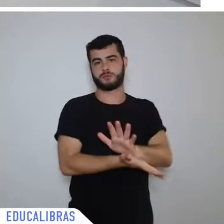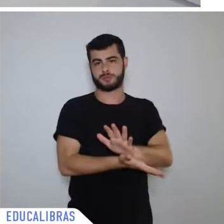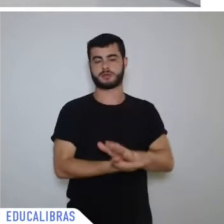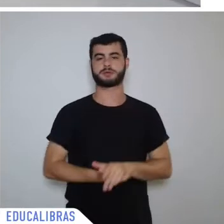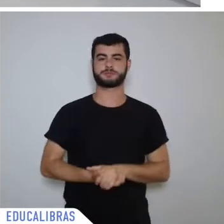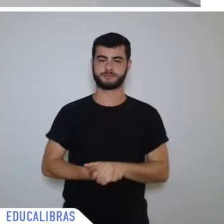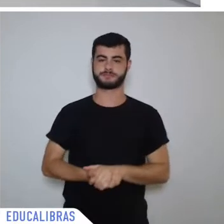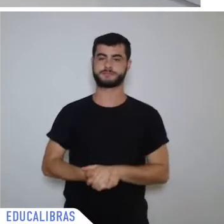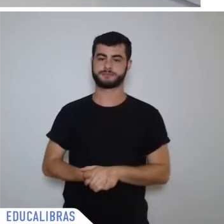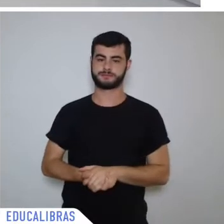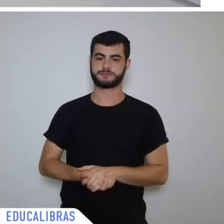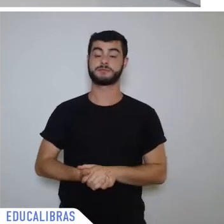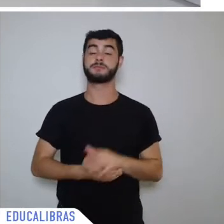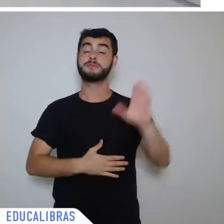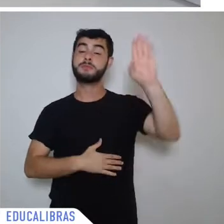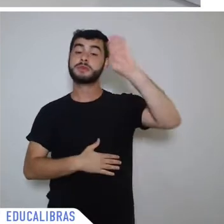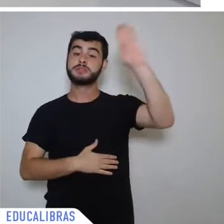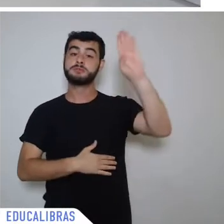lesbophobia,